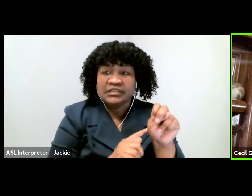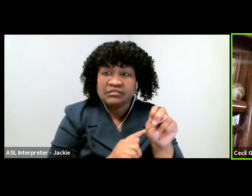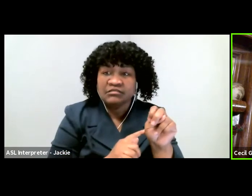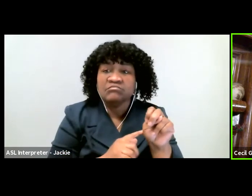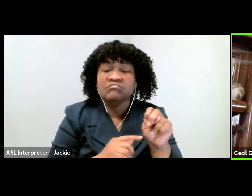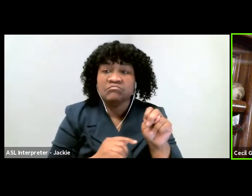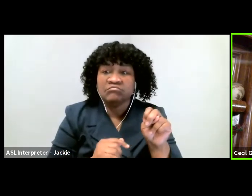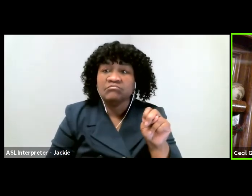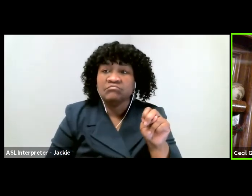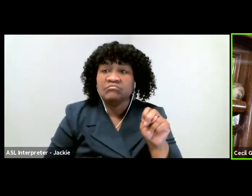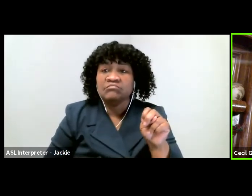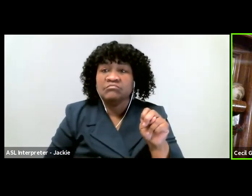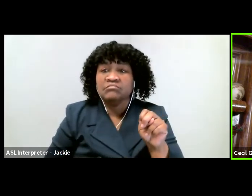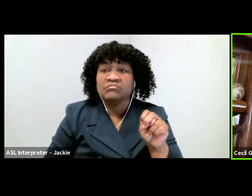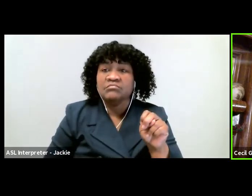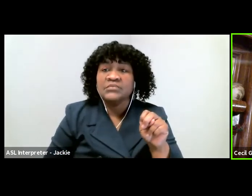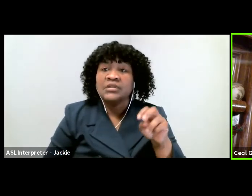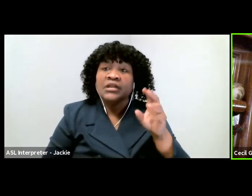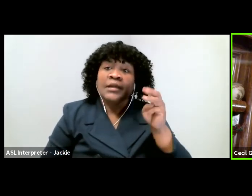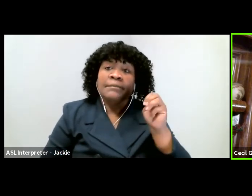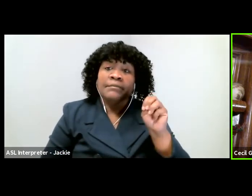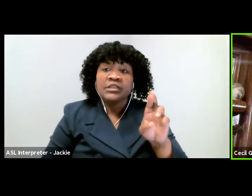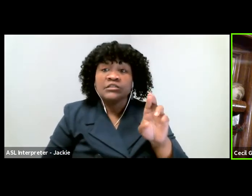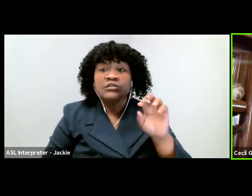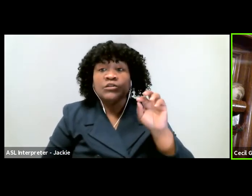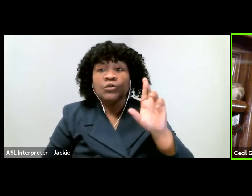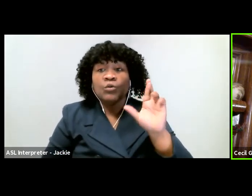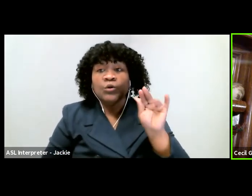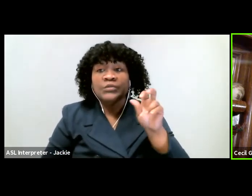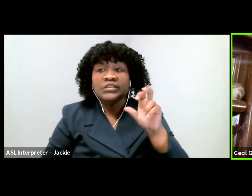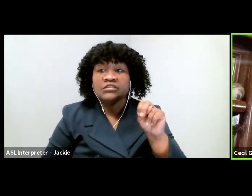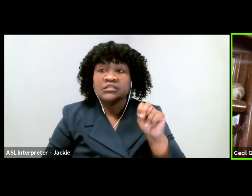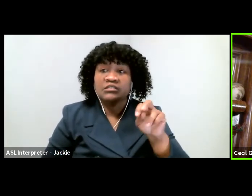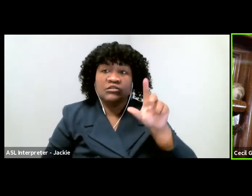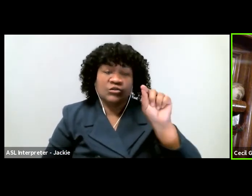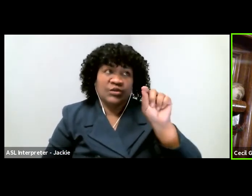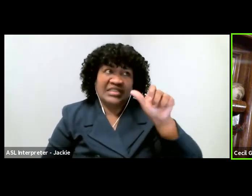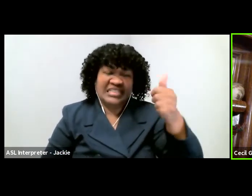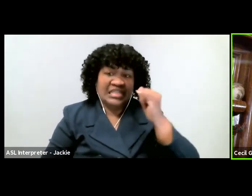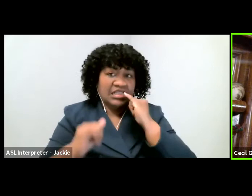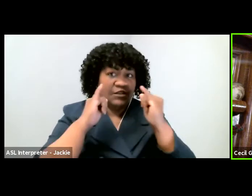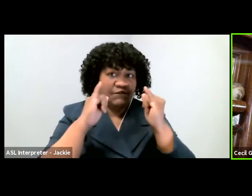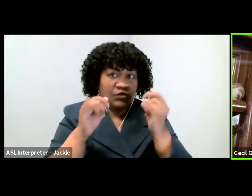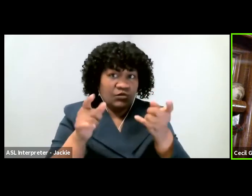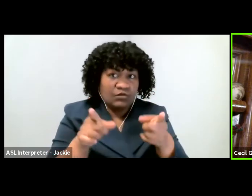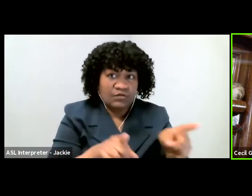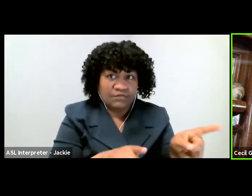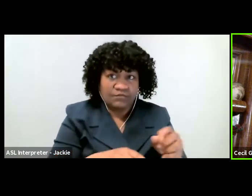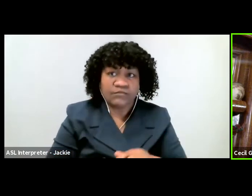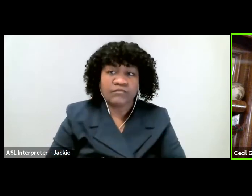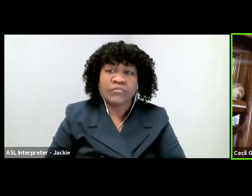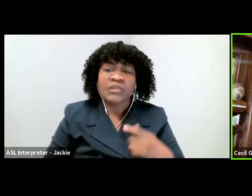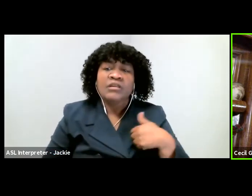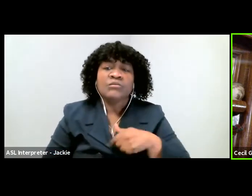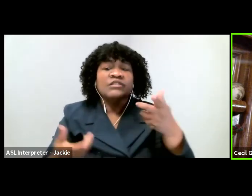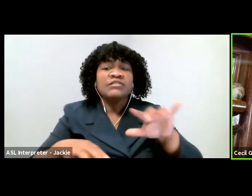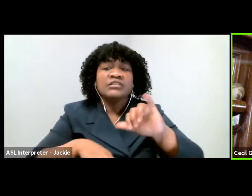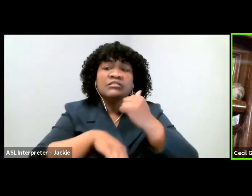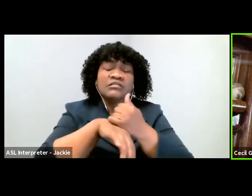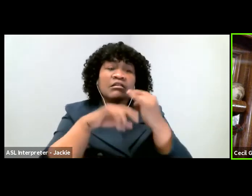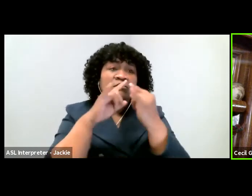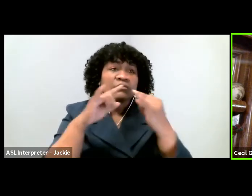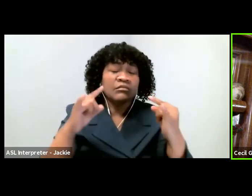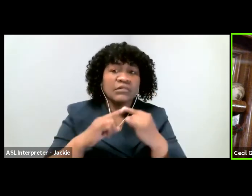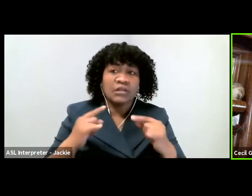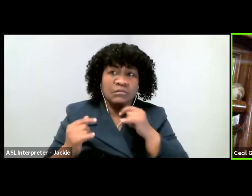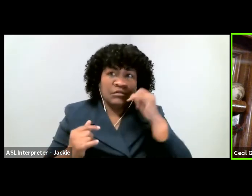Overlapping Apexes. Mr. Roberson, from a 2010 interview. We had set up camp,